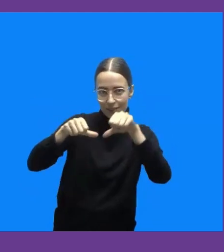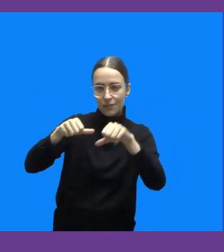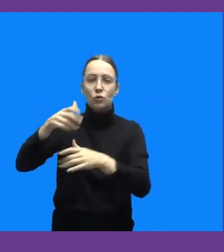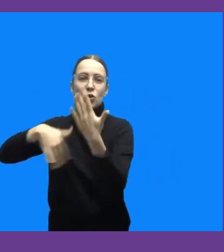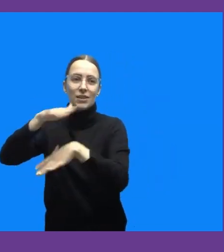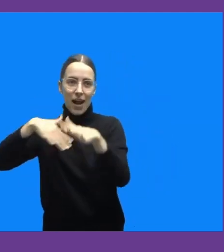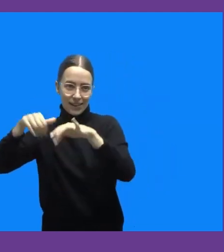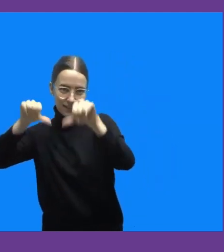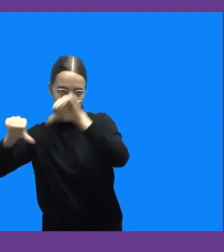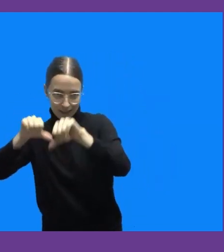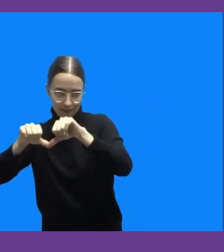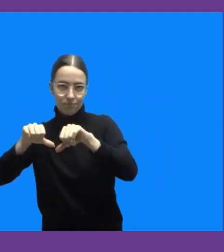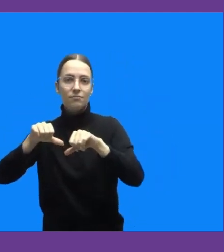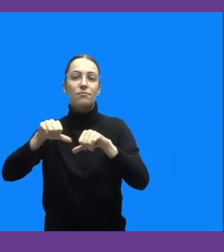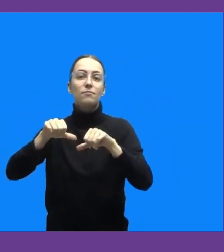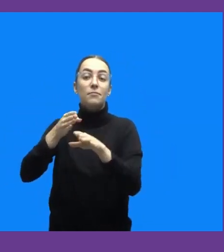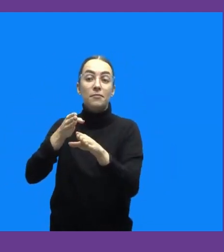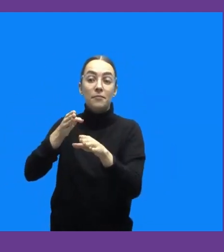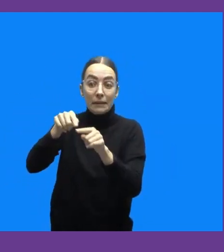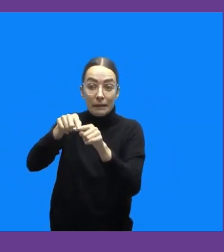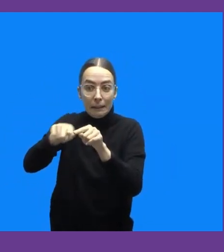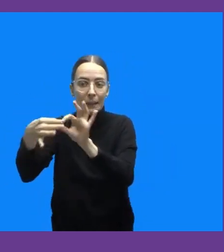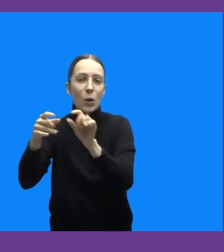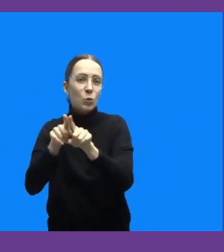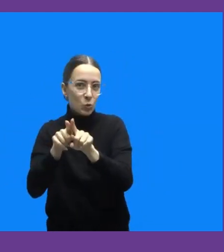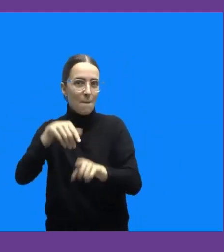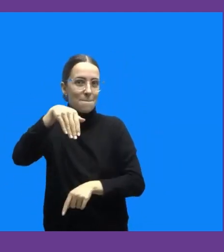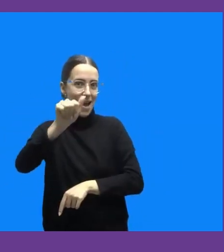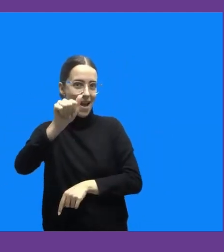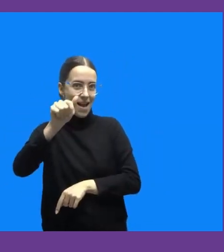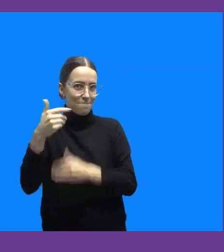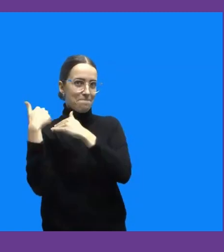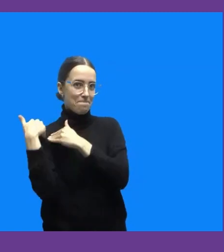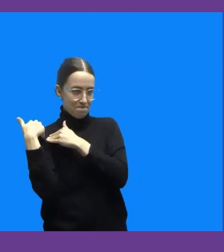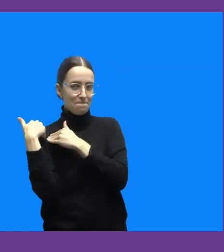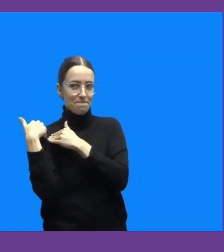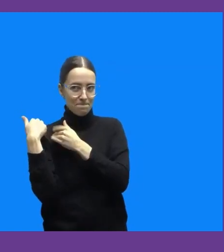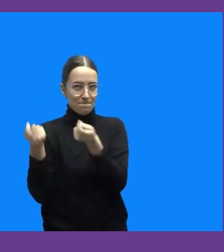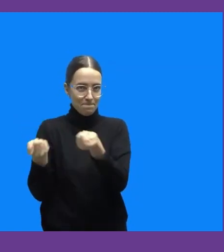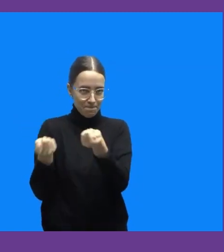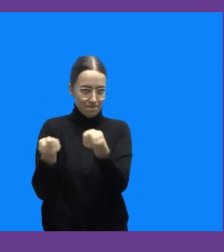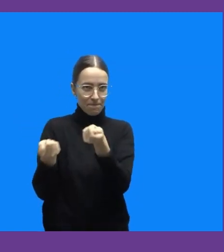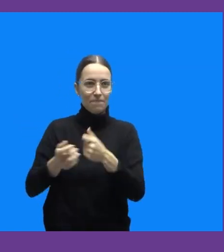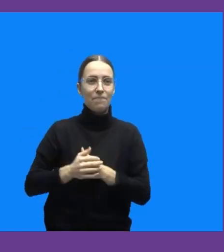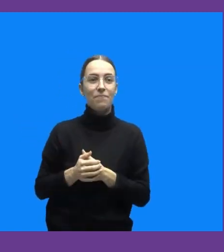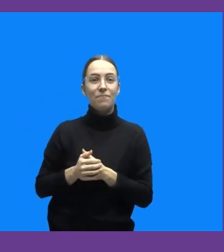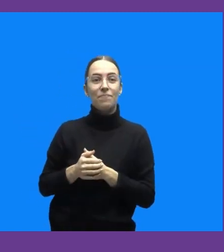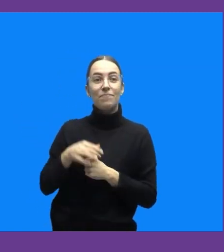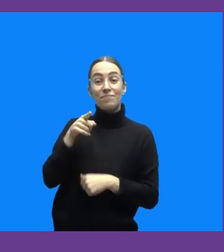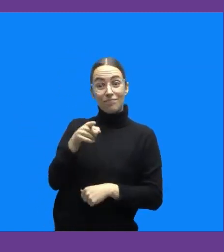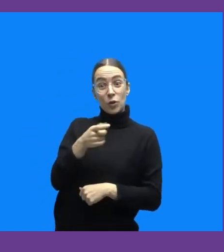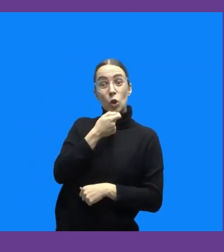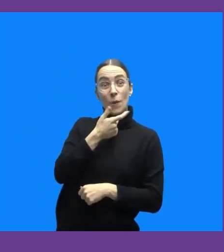in the Dublin City University from supporting 150 students to now supporting over